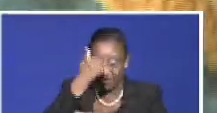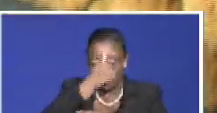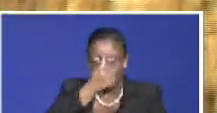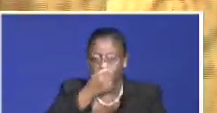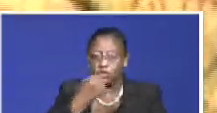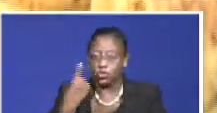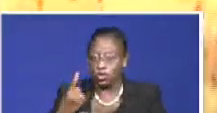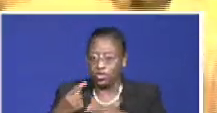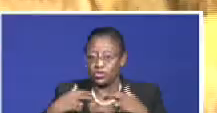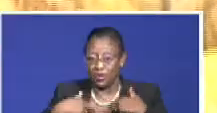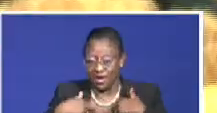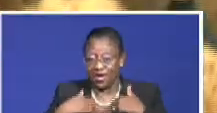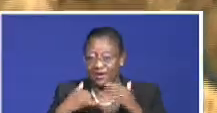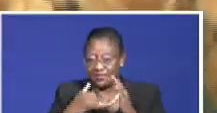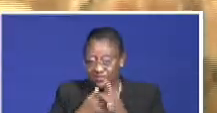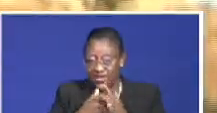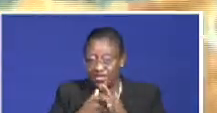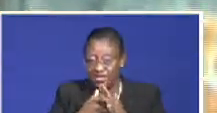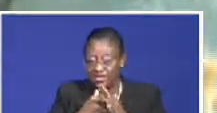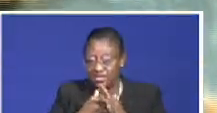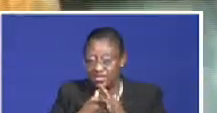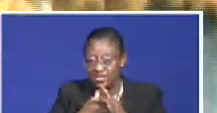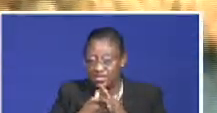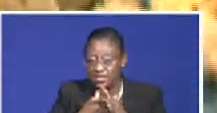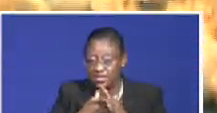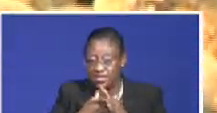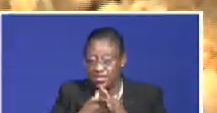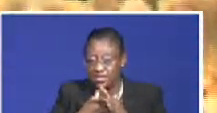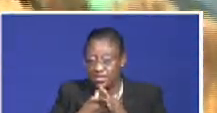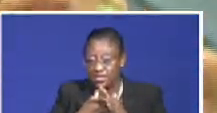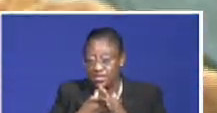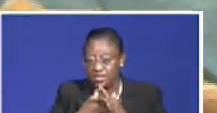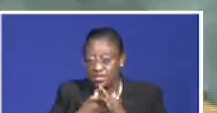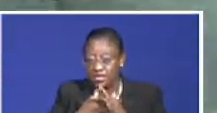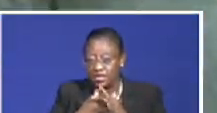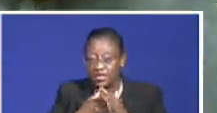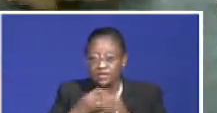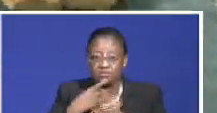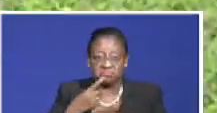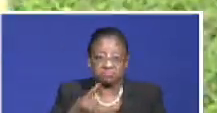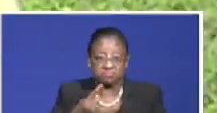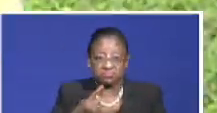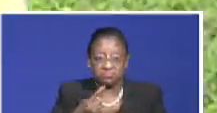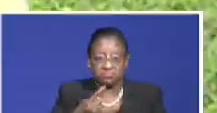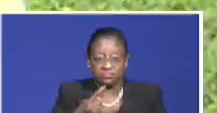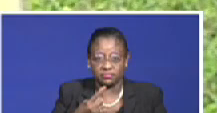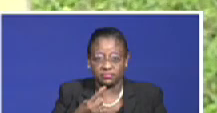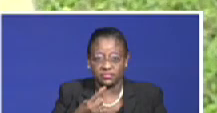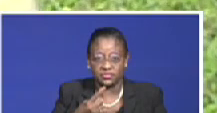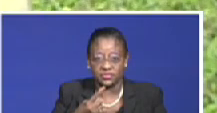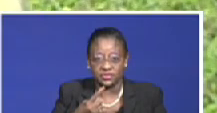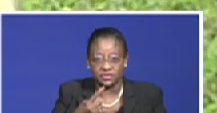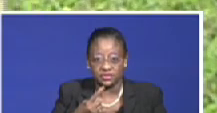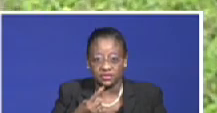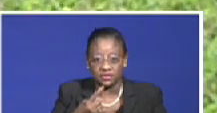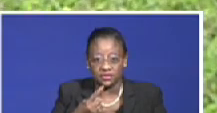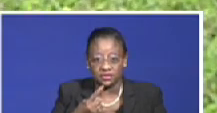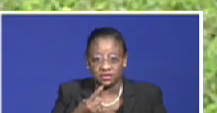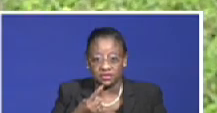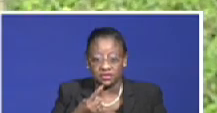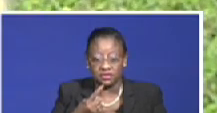you can get a very good price for many different things. From whether it be from feminine